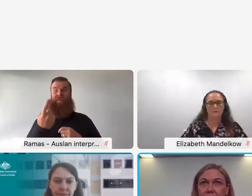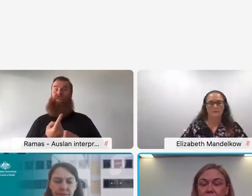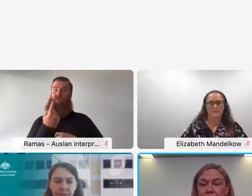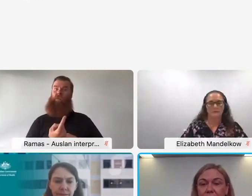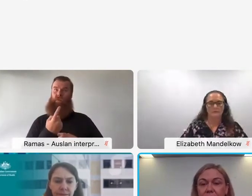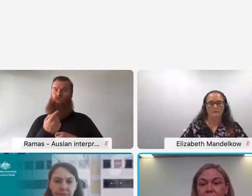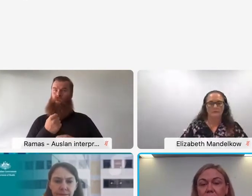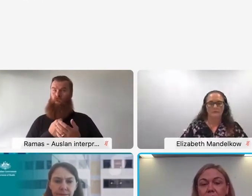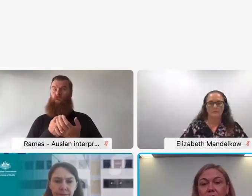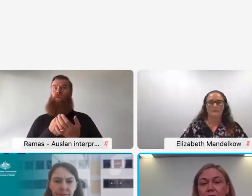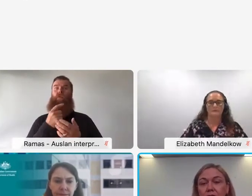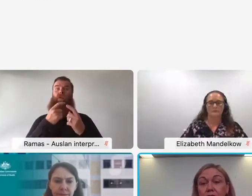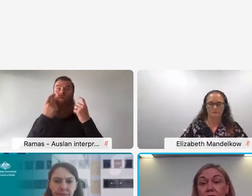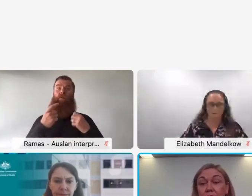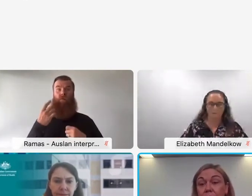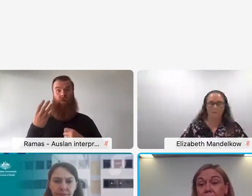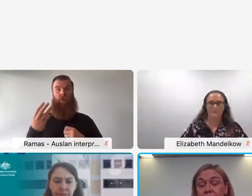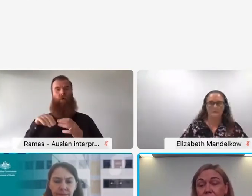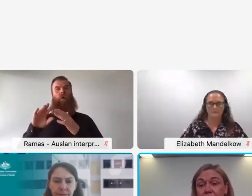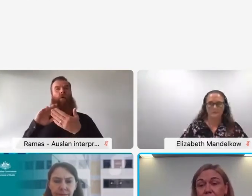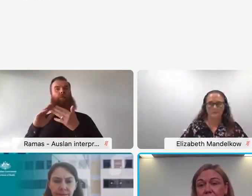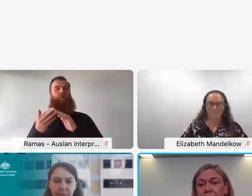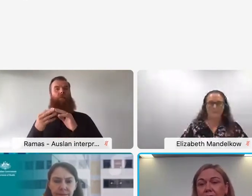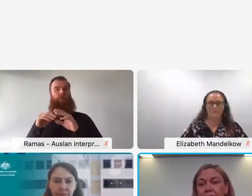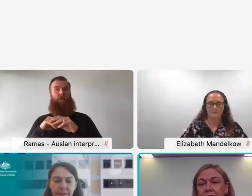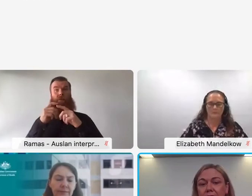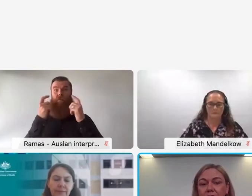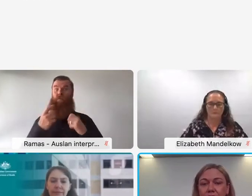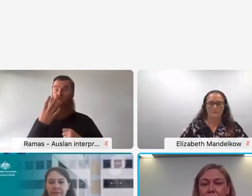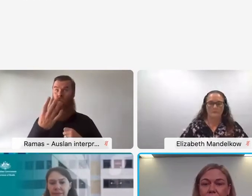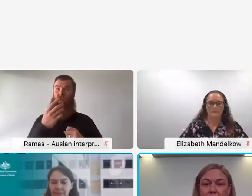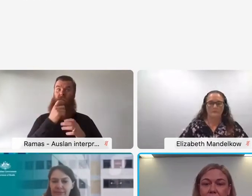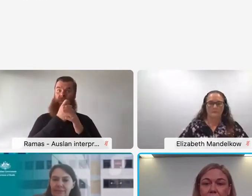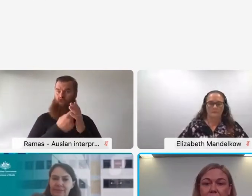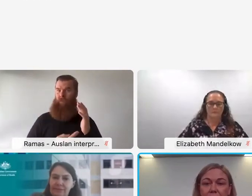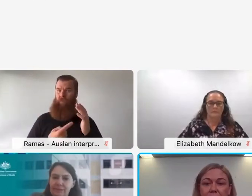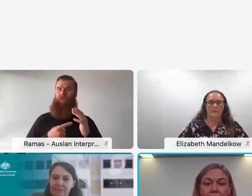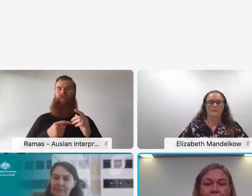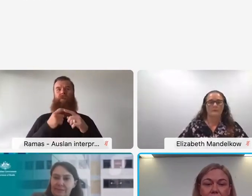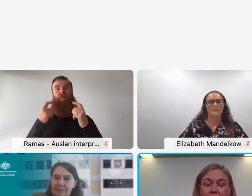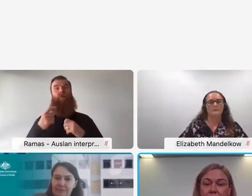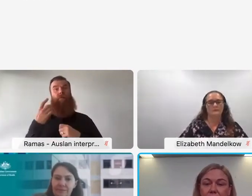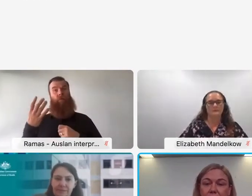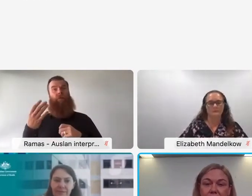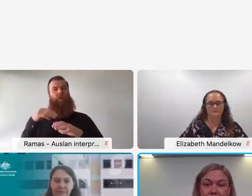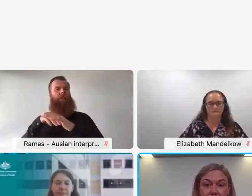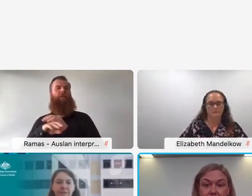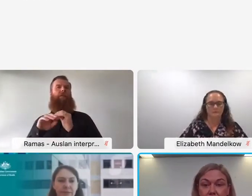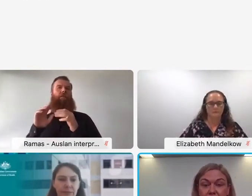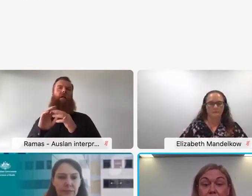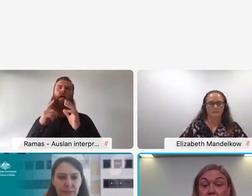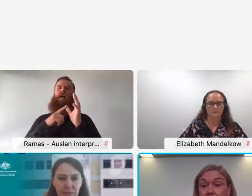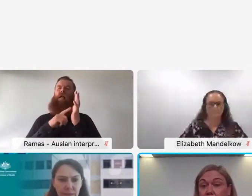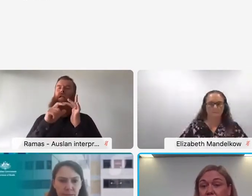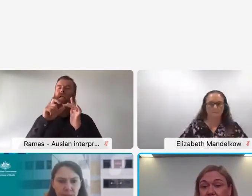Certificate 3 in community services, Cert 4 in disability, and a Cert 4 in allied health assistance.